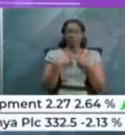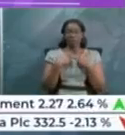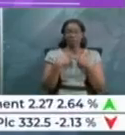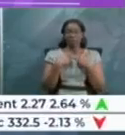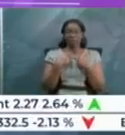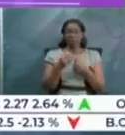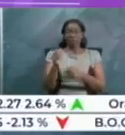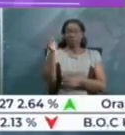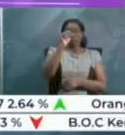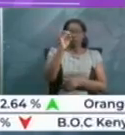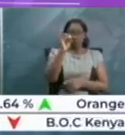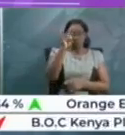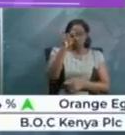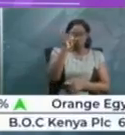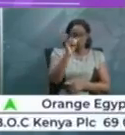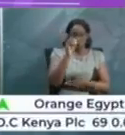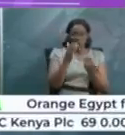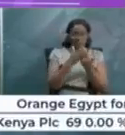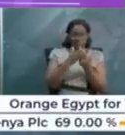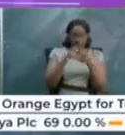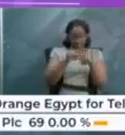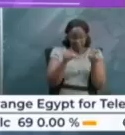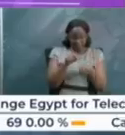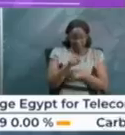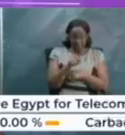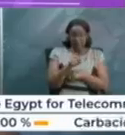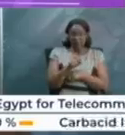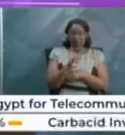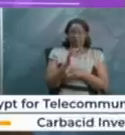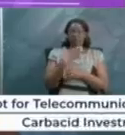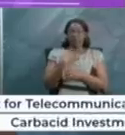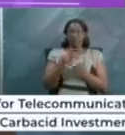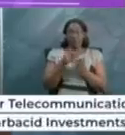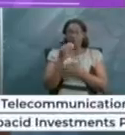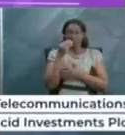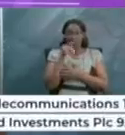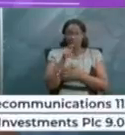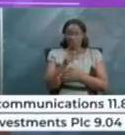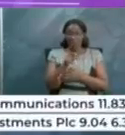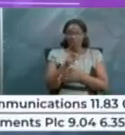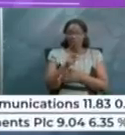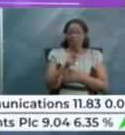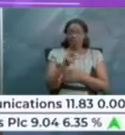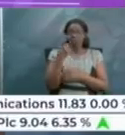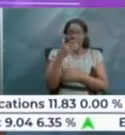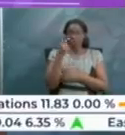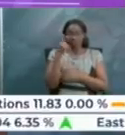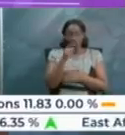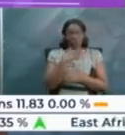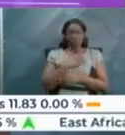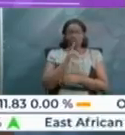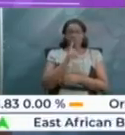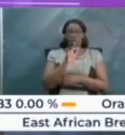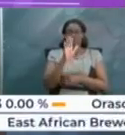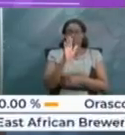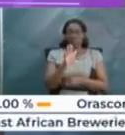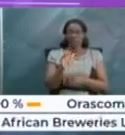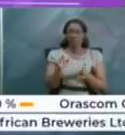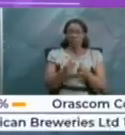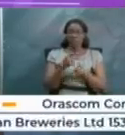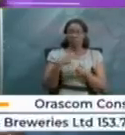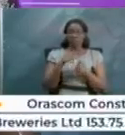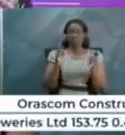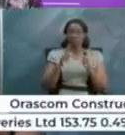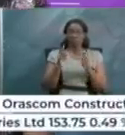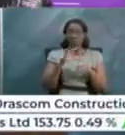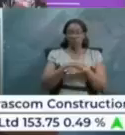SOKO Care Pack? The SOKO Care Pack. Yeah. We have the SOKO Care Pack. So if you want to buy food, this is the product for you. So please order in. We're really hoping that you're